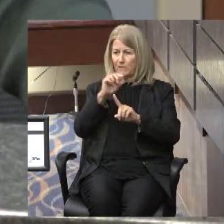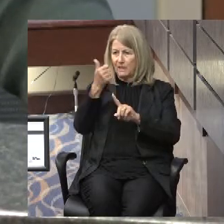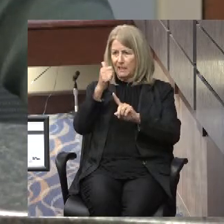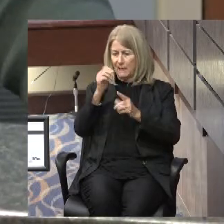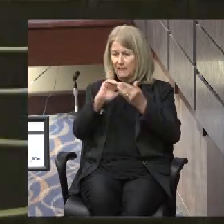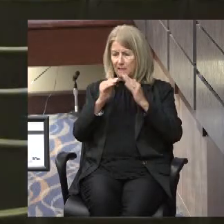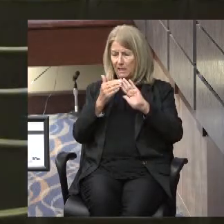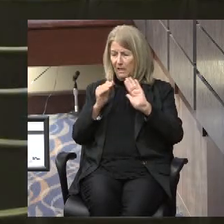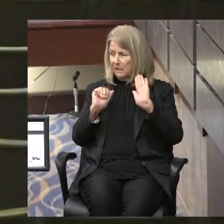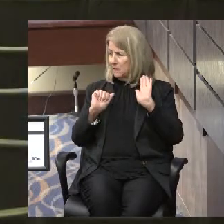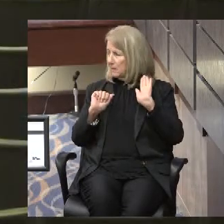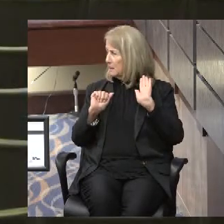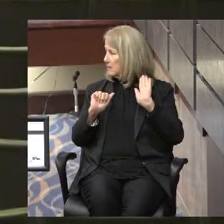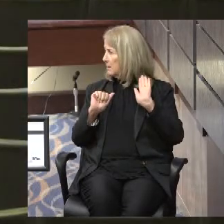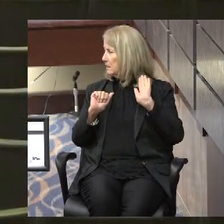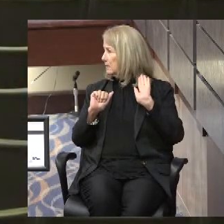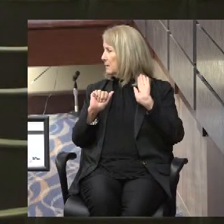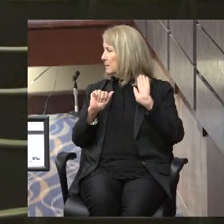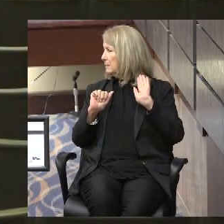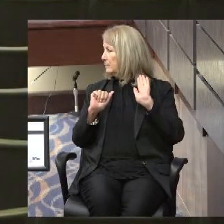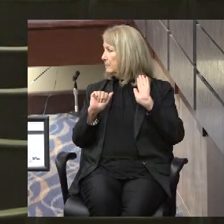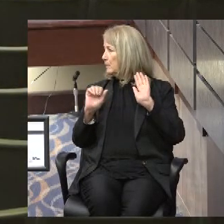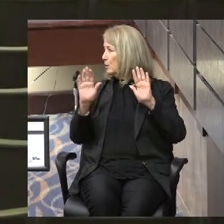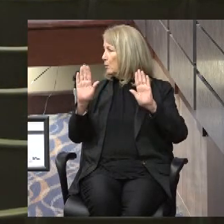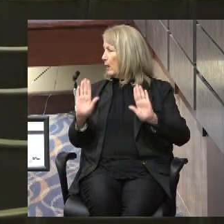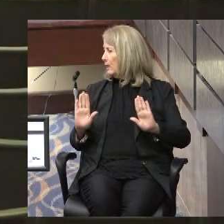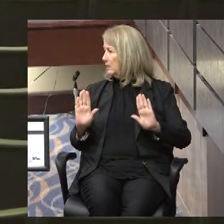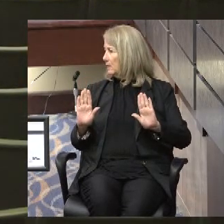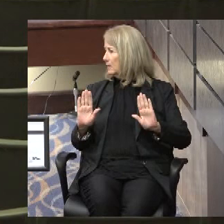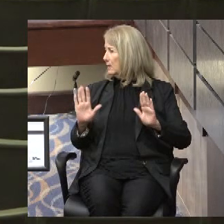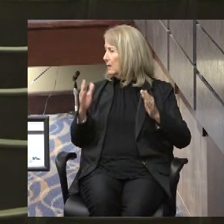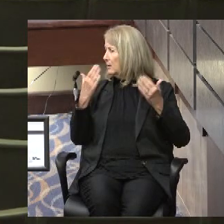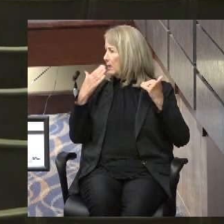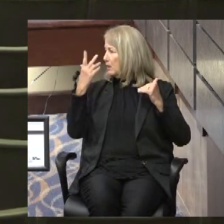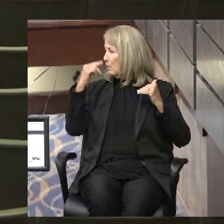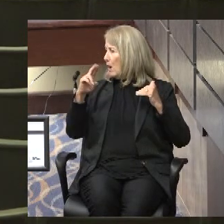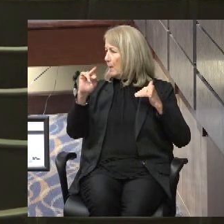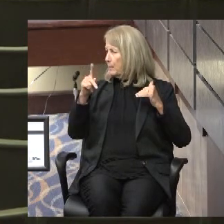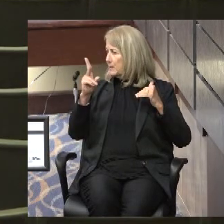Awesome. Awesome. That's great. Thank you for that update.